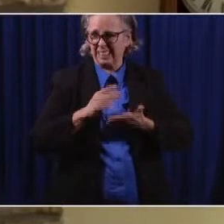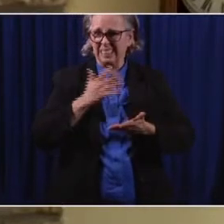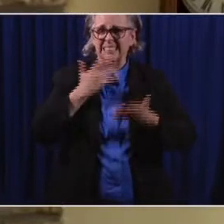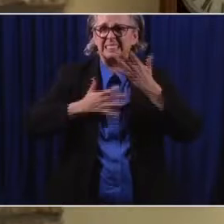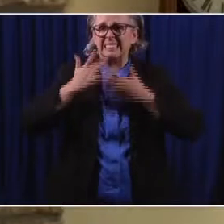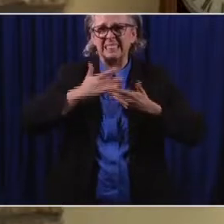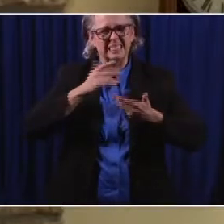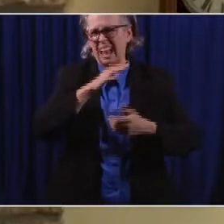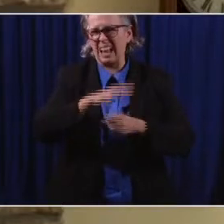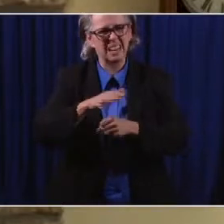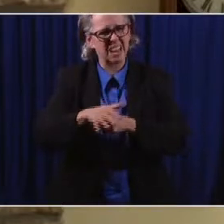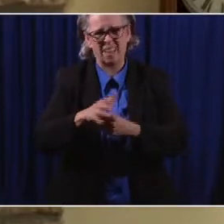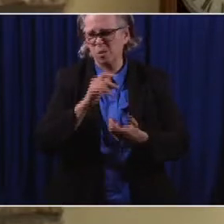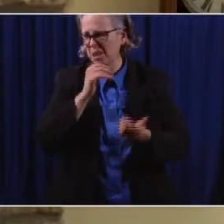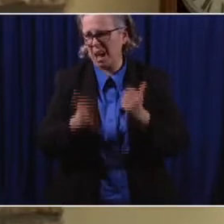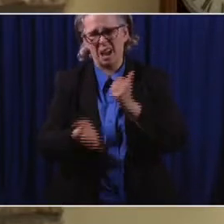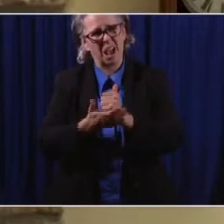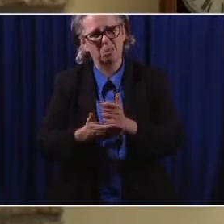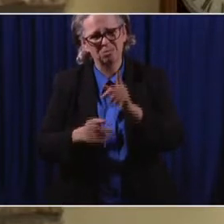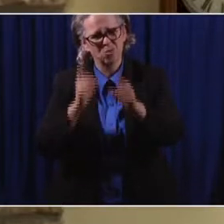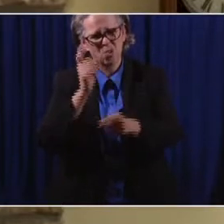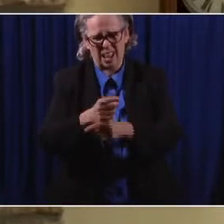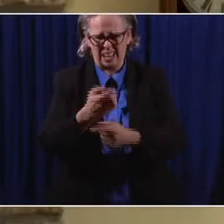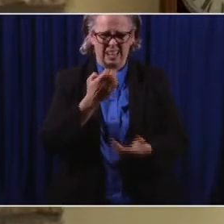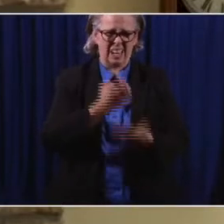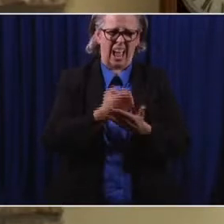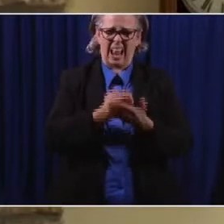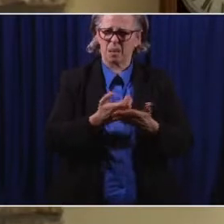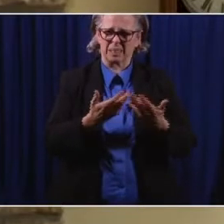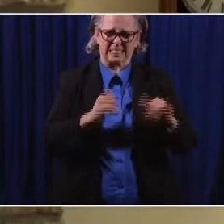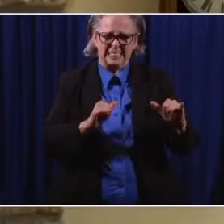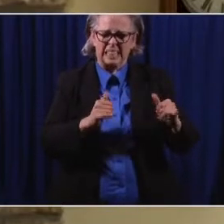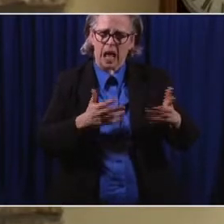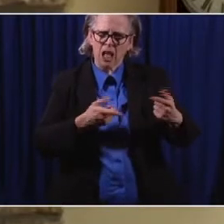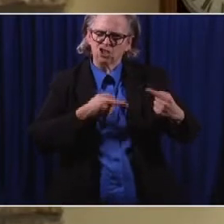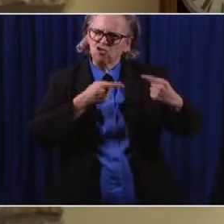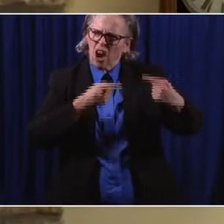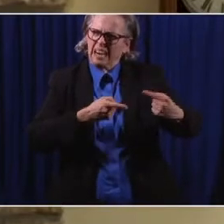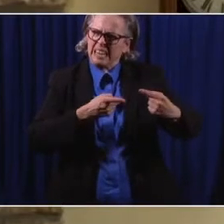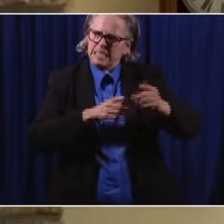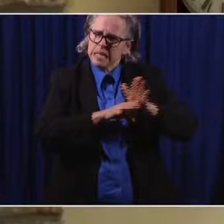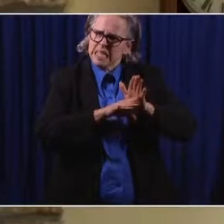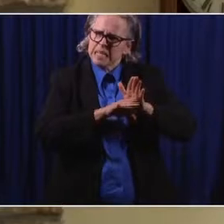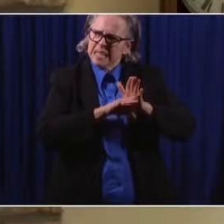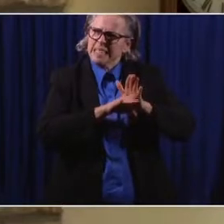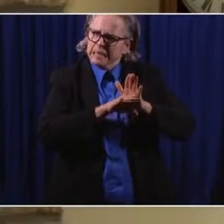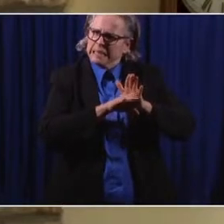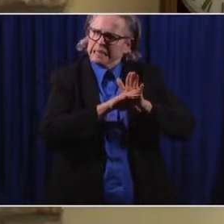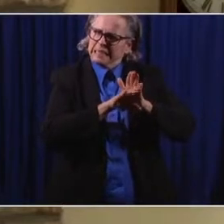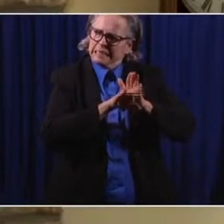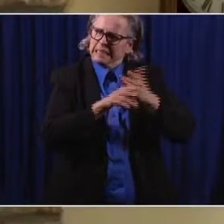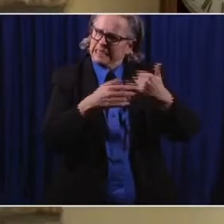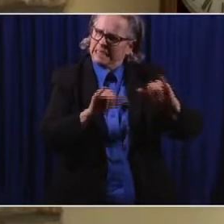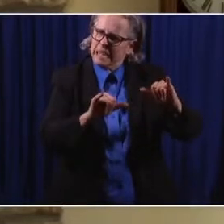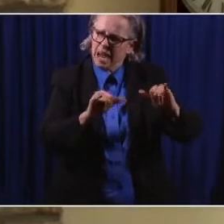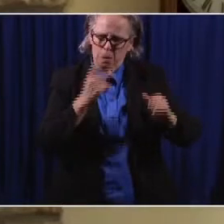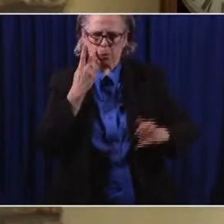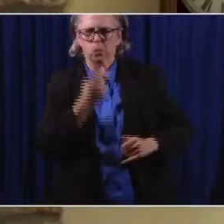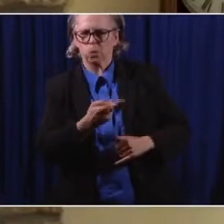downturn in the economy. I mean, we're battling back, we're doing things, but we still have a lot of people hurting,